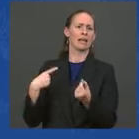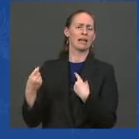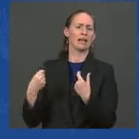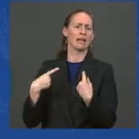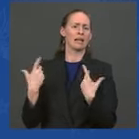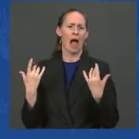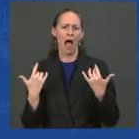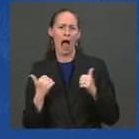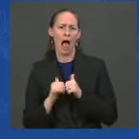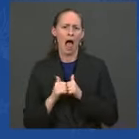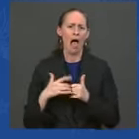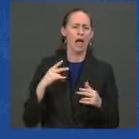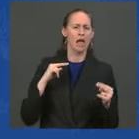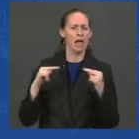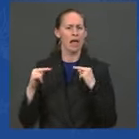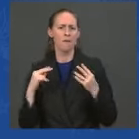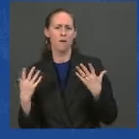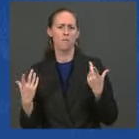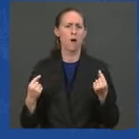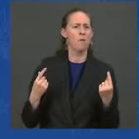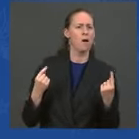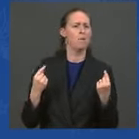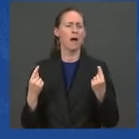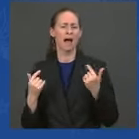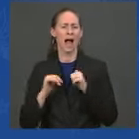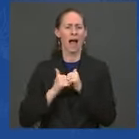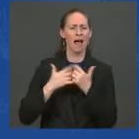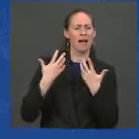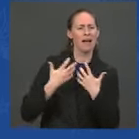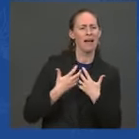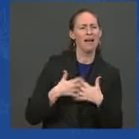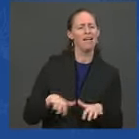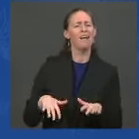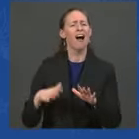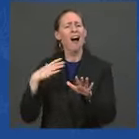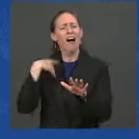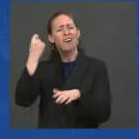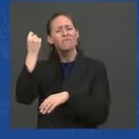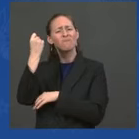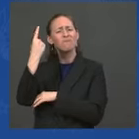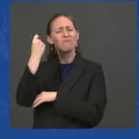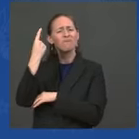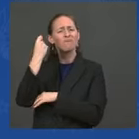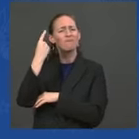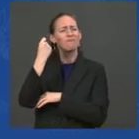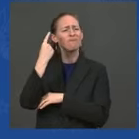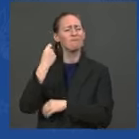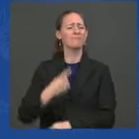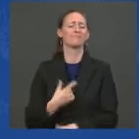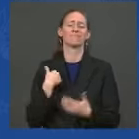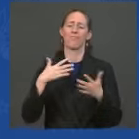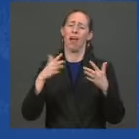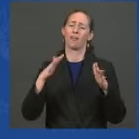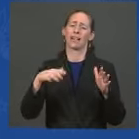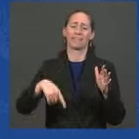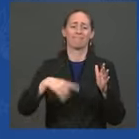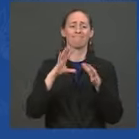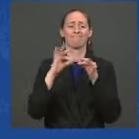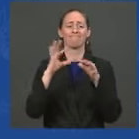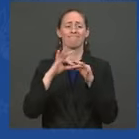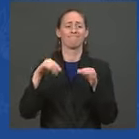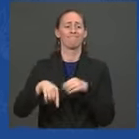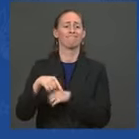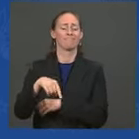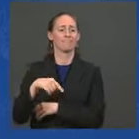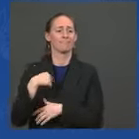negotiations going and how we're going to get this done and so on. Well, I told you before what my neurosurgeon years